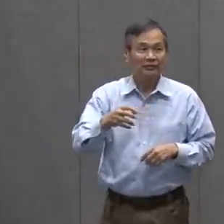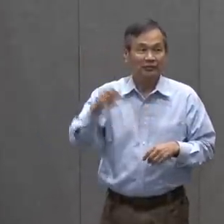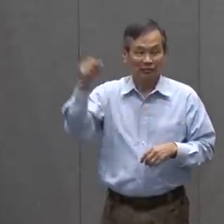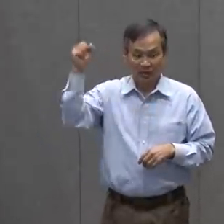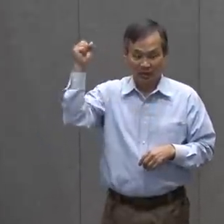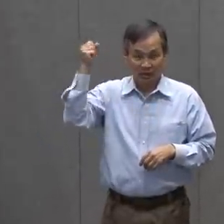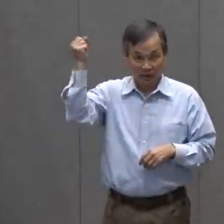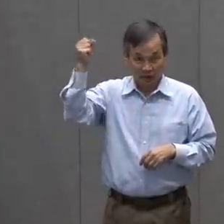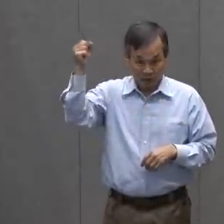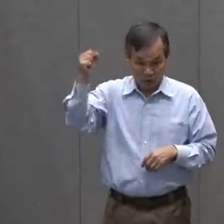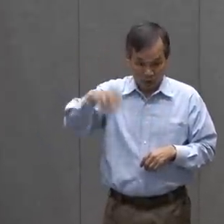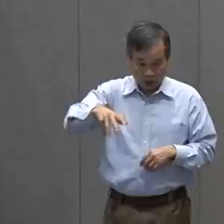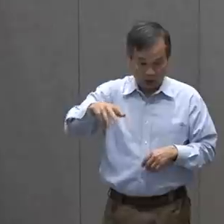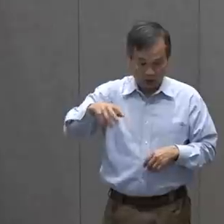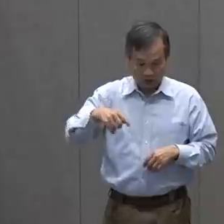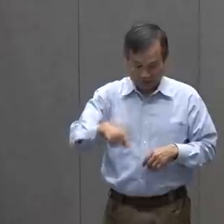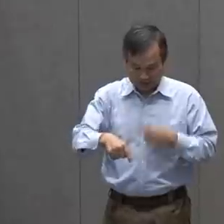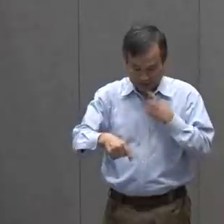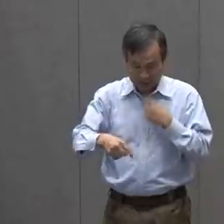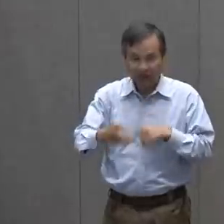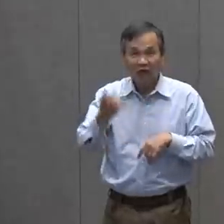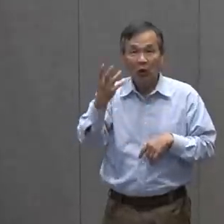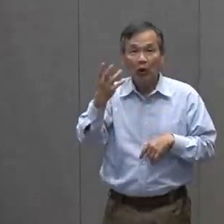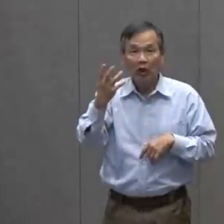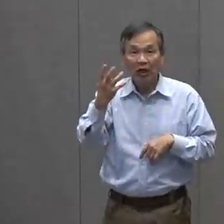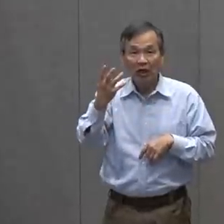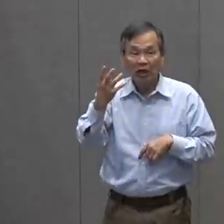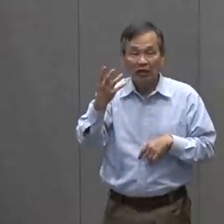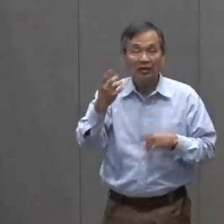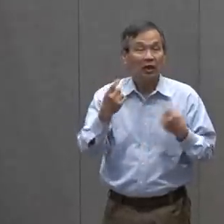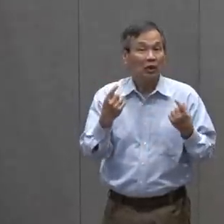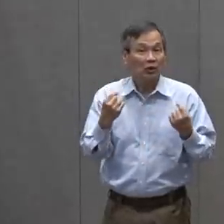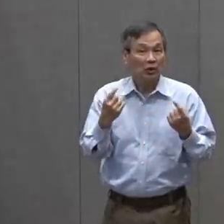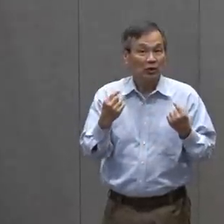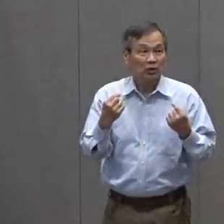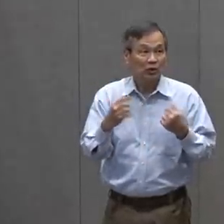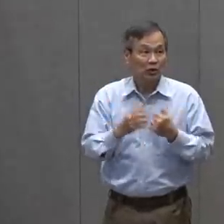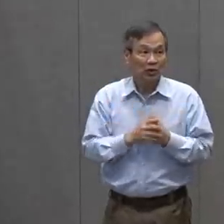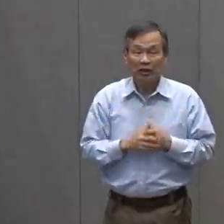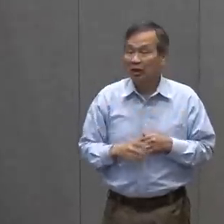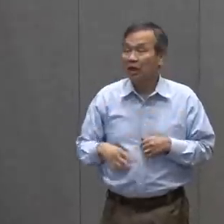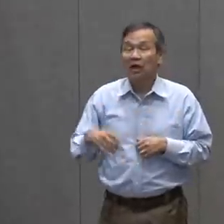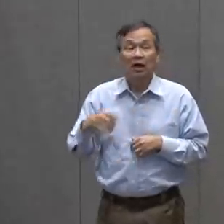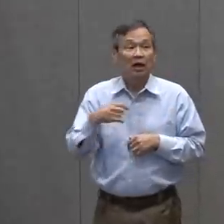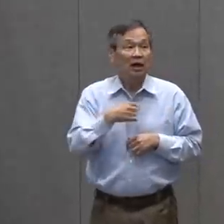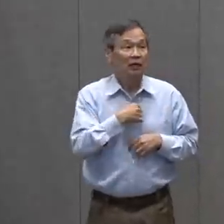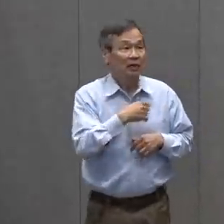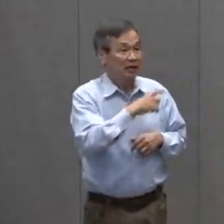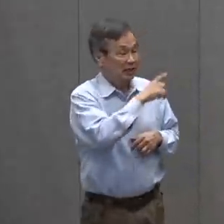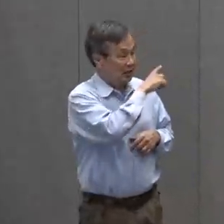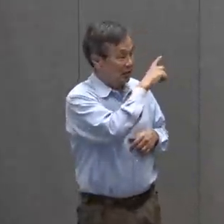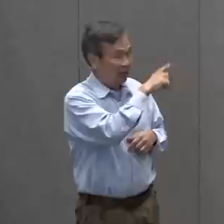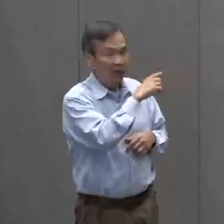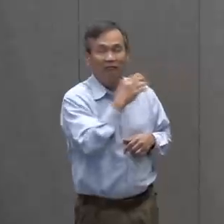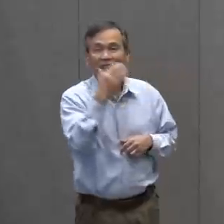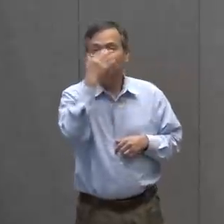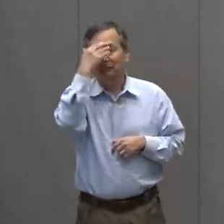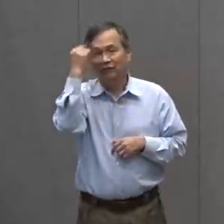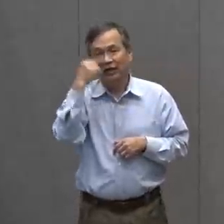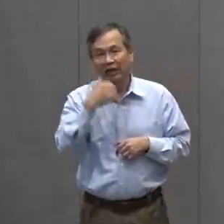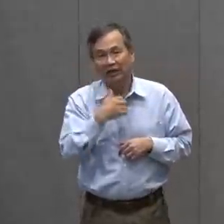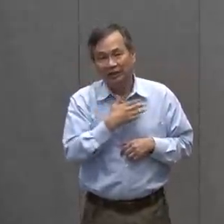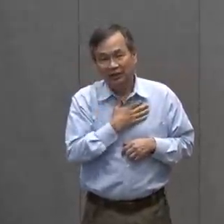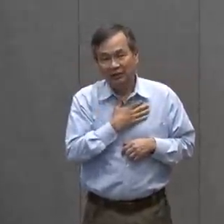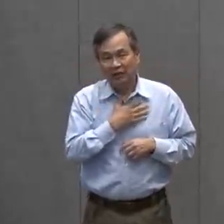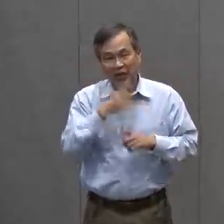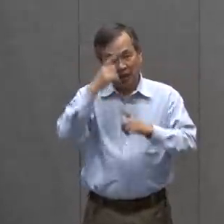my dice, and I have a 4. What I have to do now on my game board, oops, I did forget to put my target,